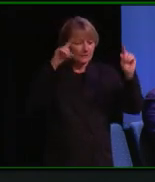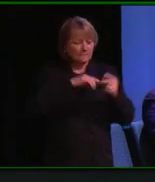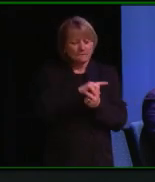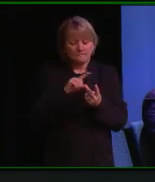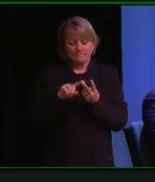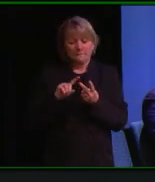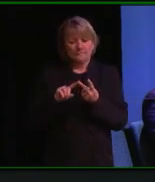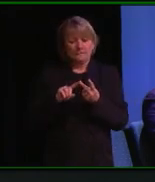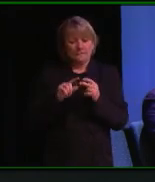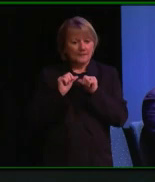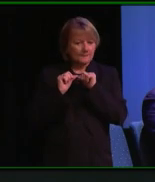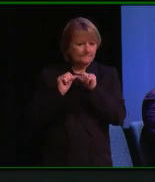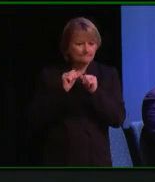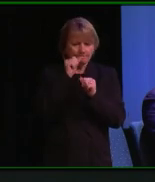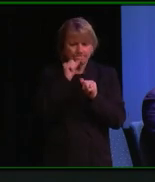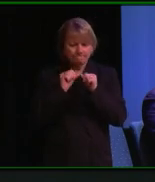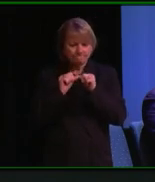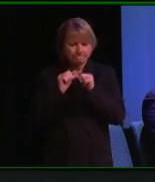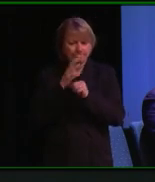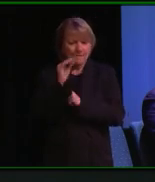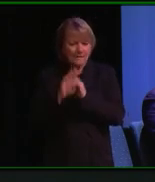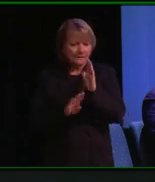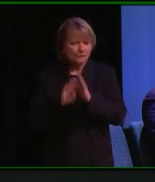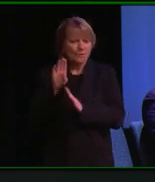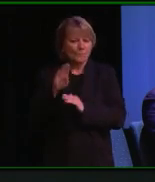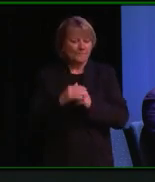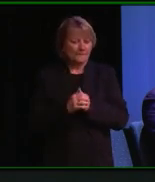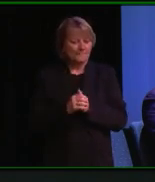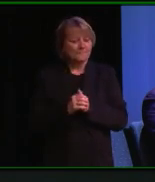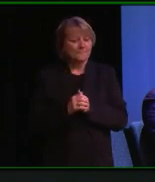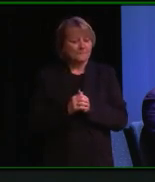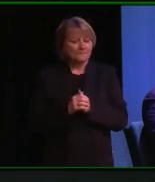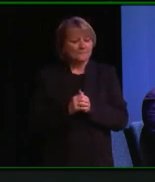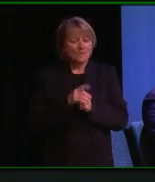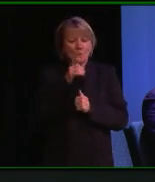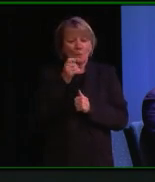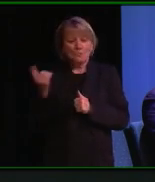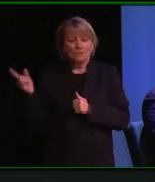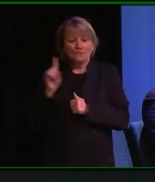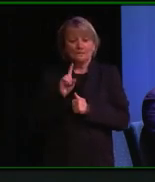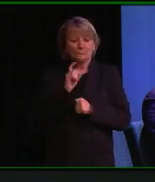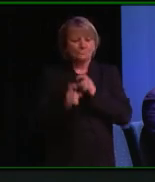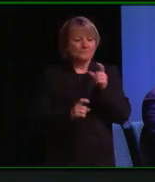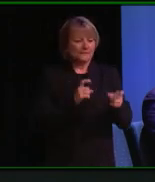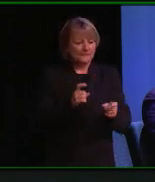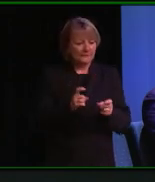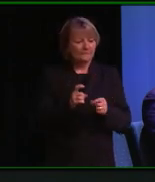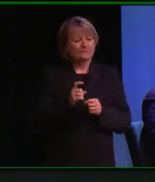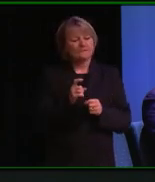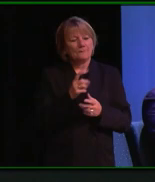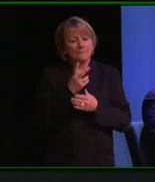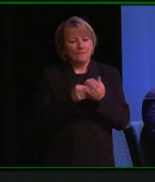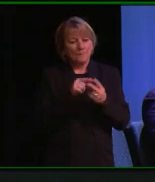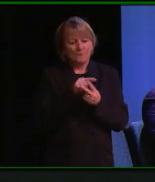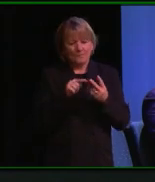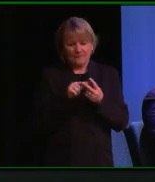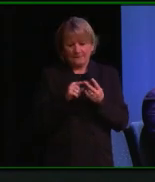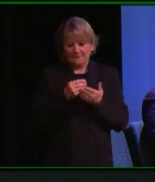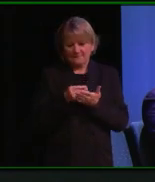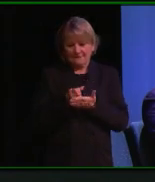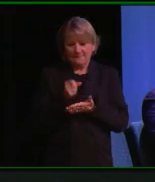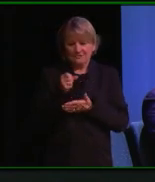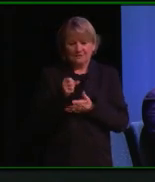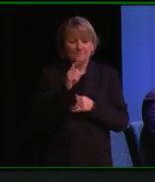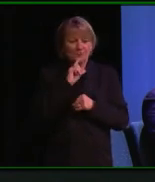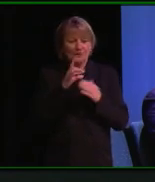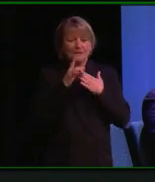one for perseverance and growth. To hand out this year's Curriculum Awards and Foundation Scholarships with us tonight